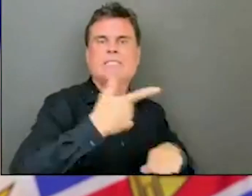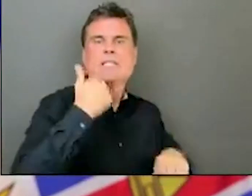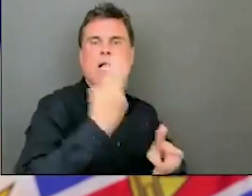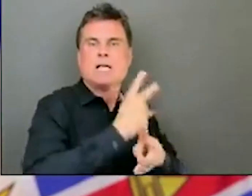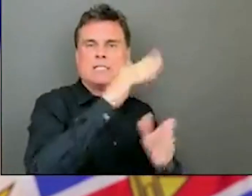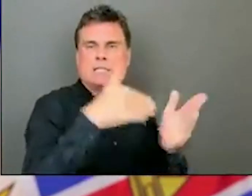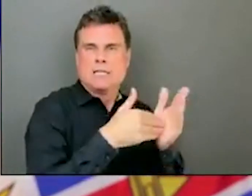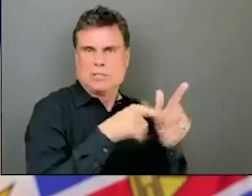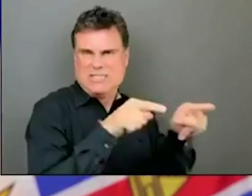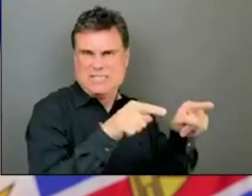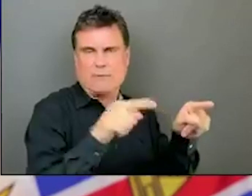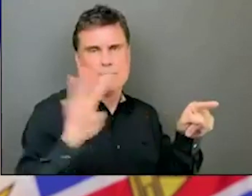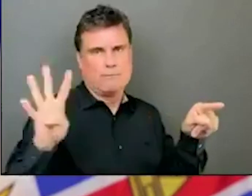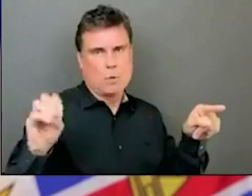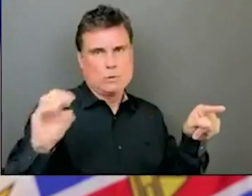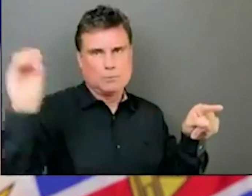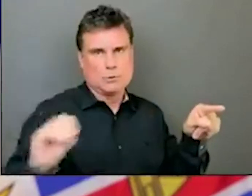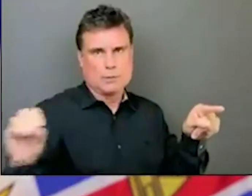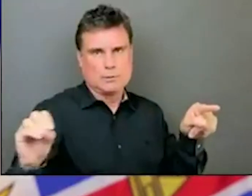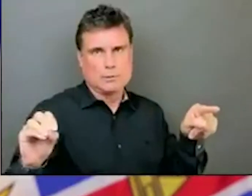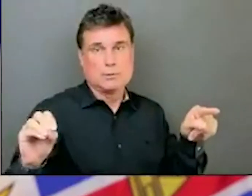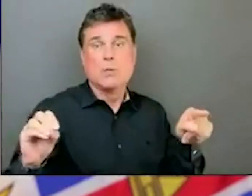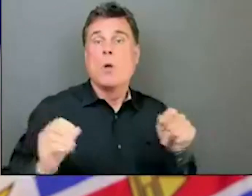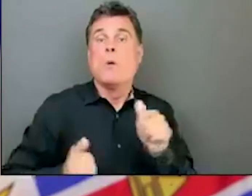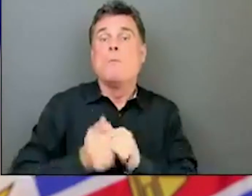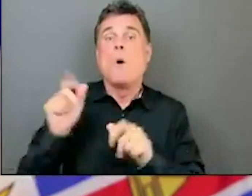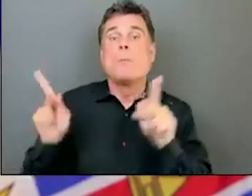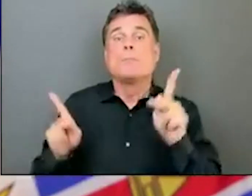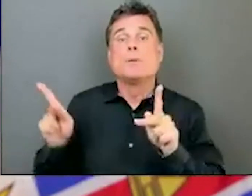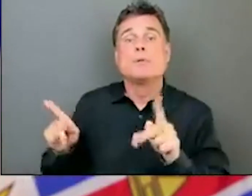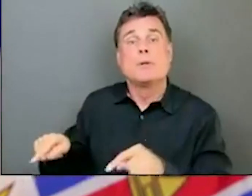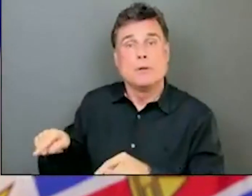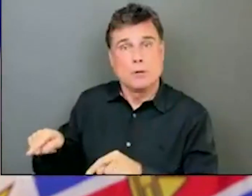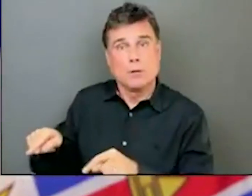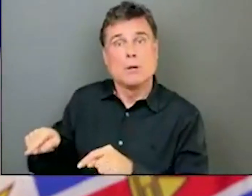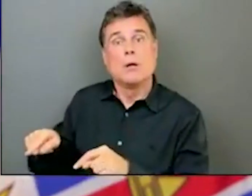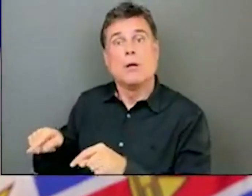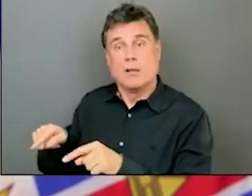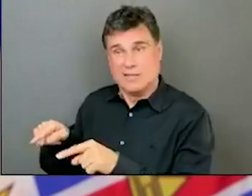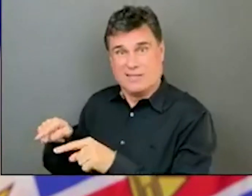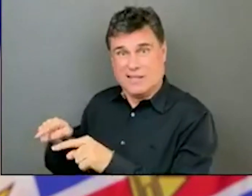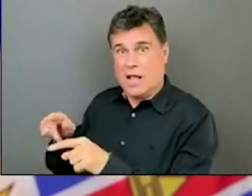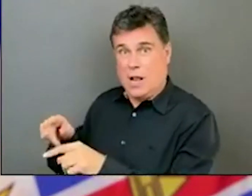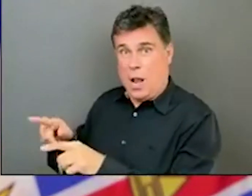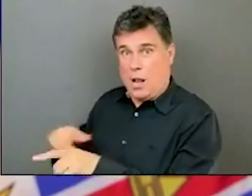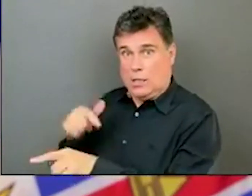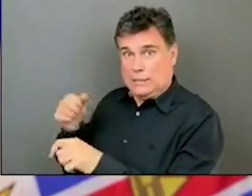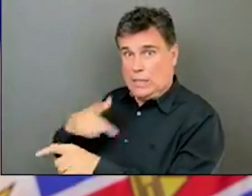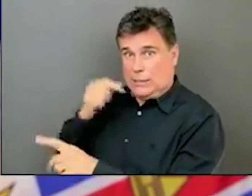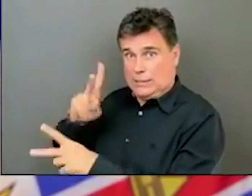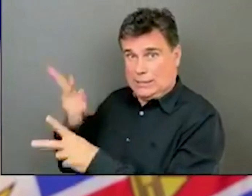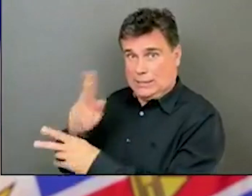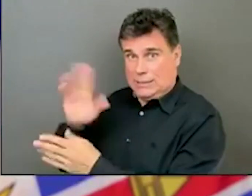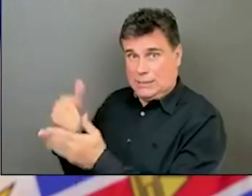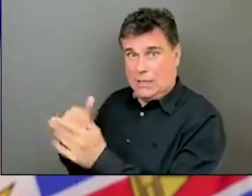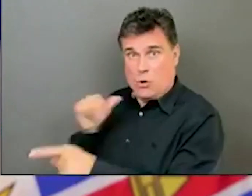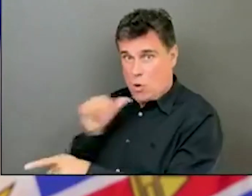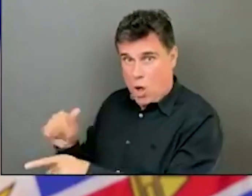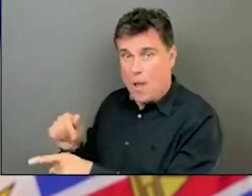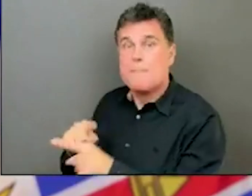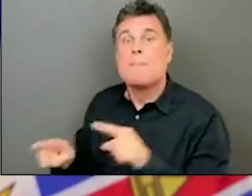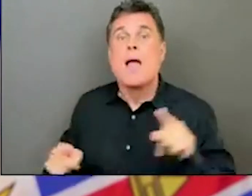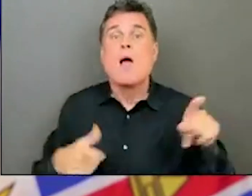in long-term care. Most of the people who are dying outside of those outbreaks are older people